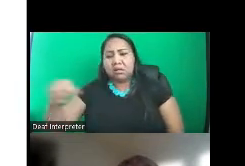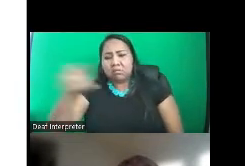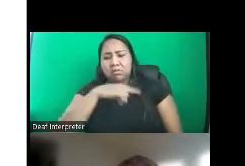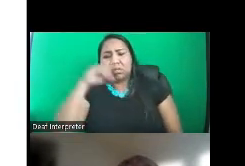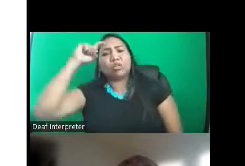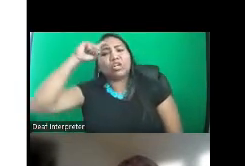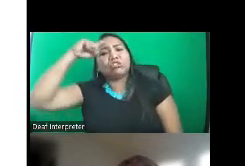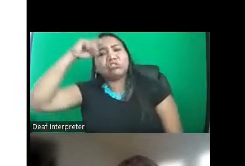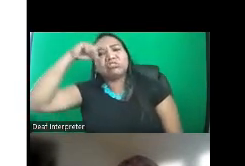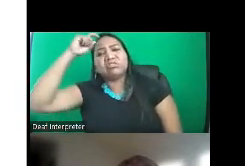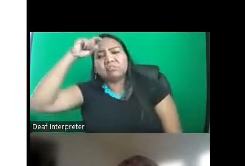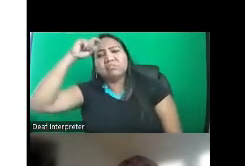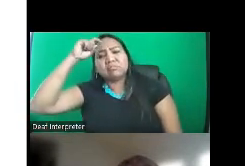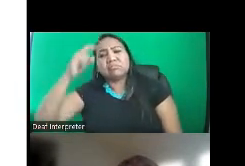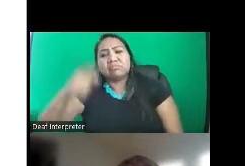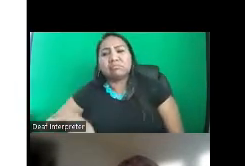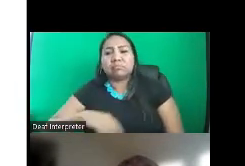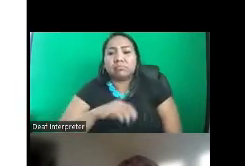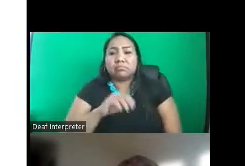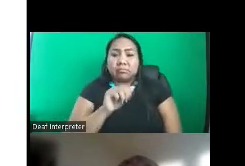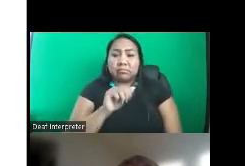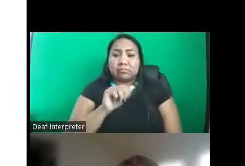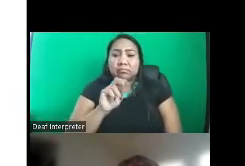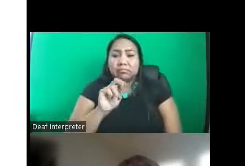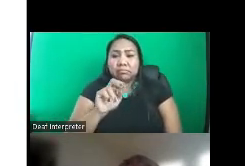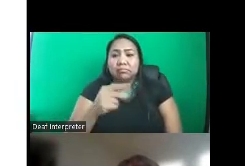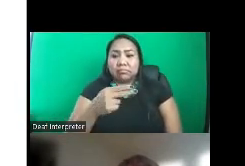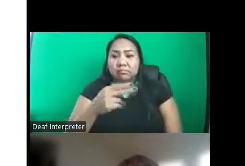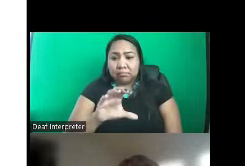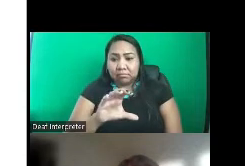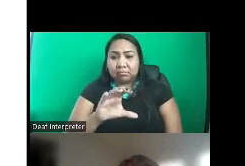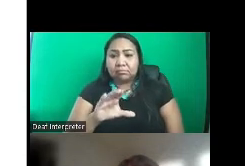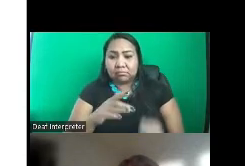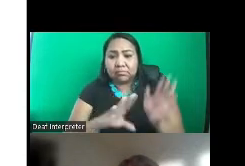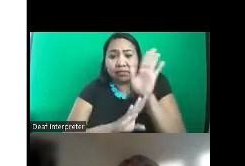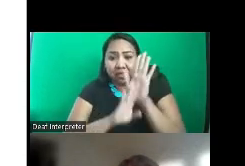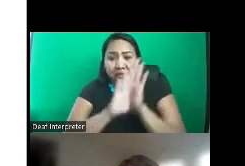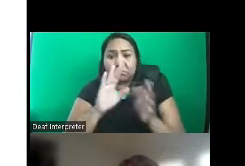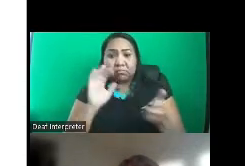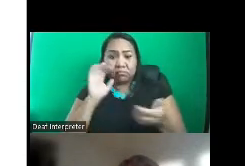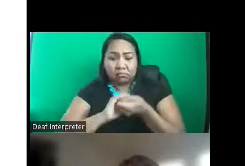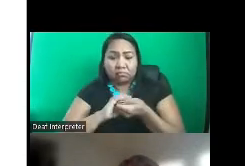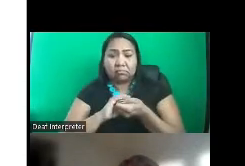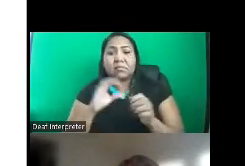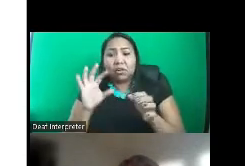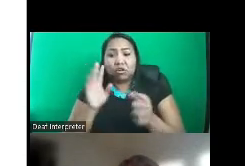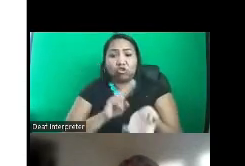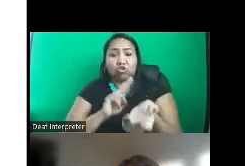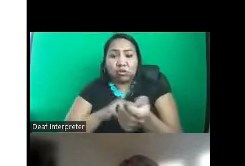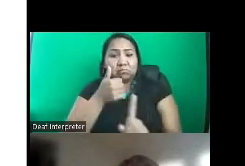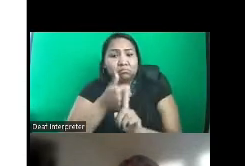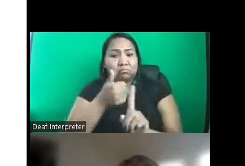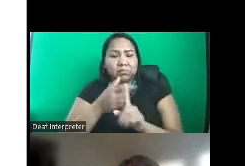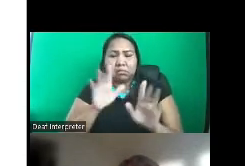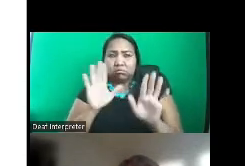ANTHC to kind of grow their own nurses, but what's really